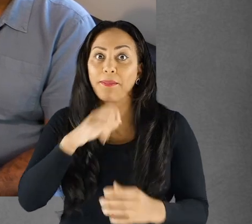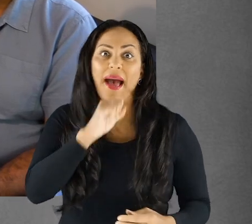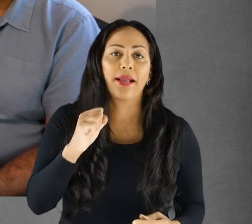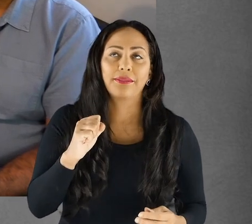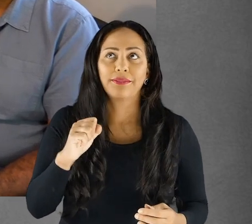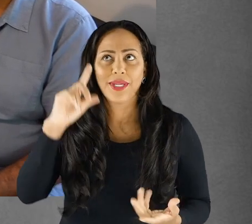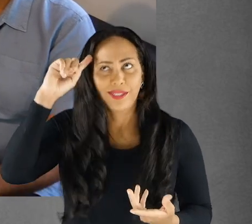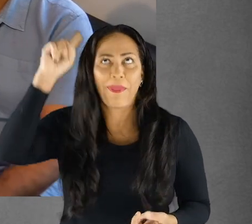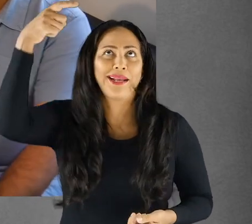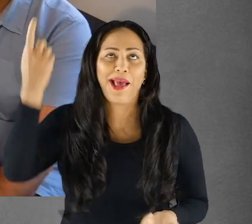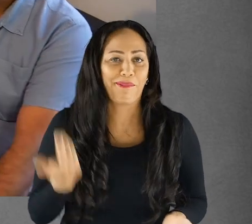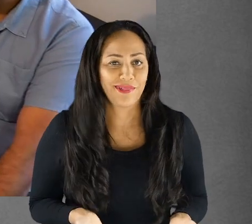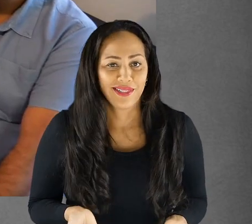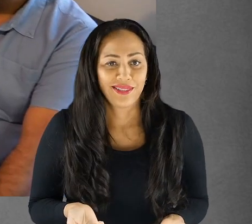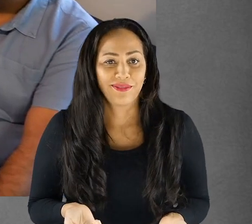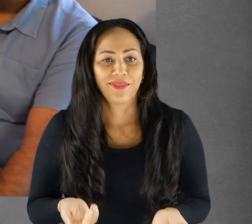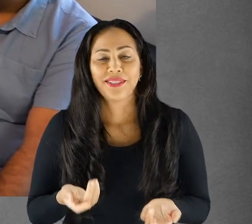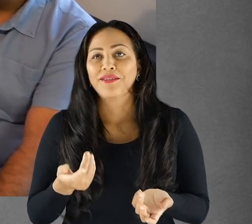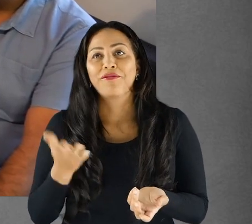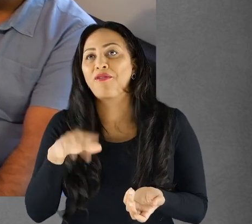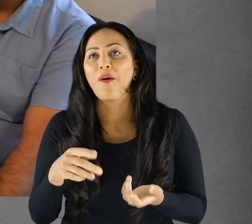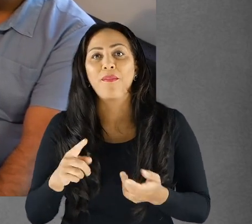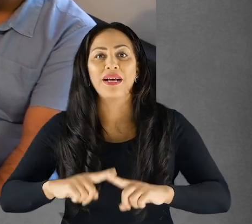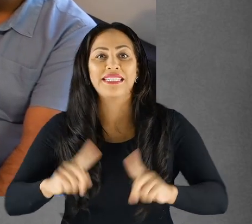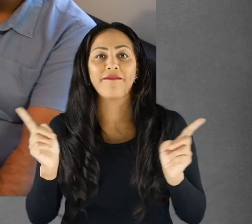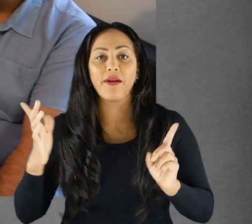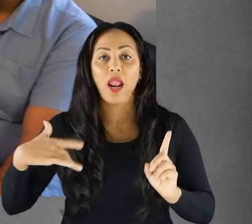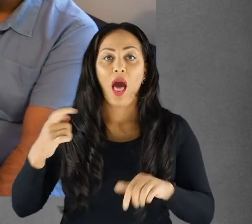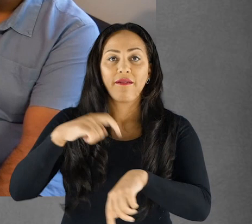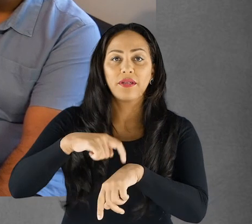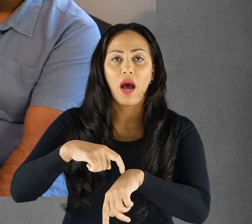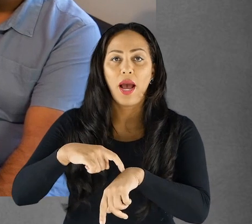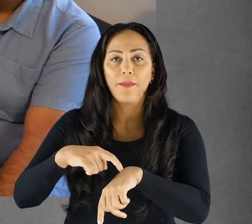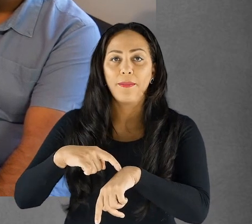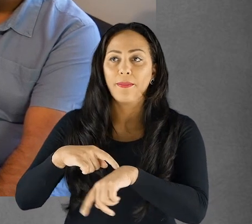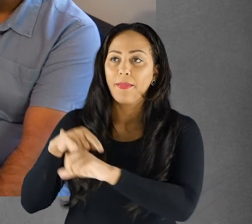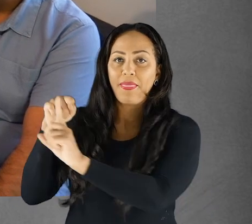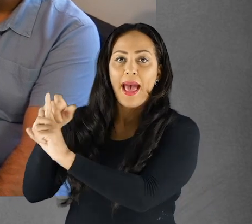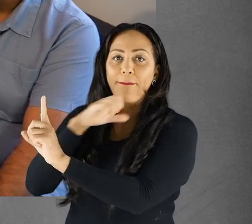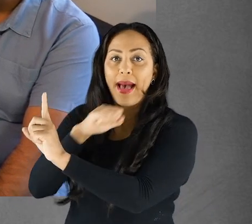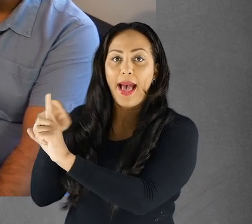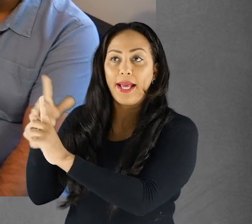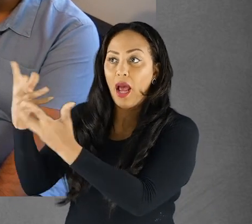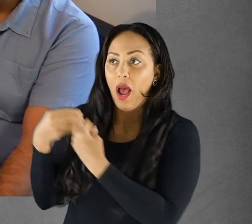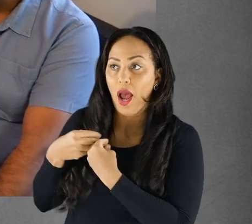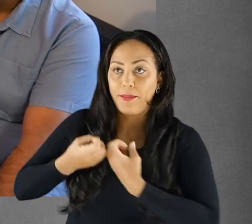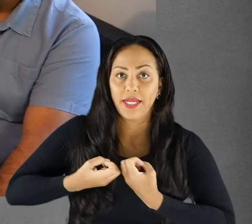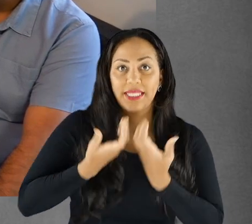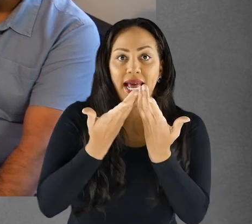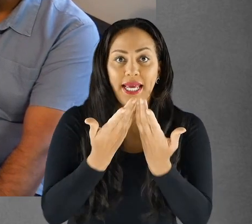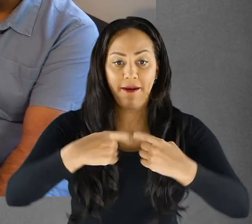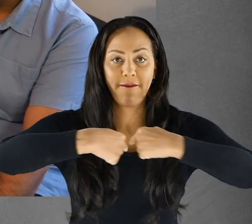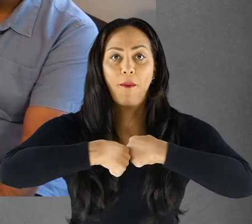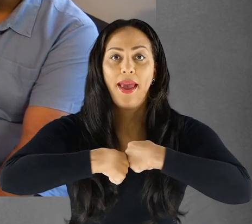made up in another lifetime, I telling it, like, I can only do it from